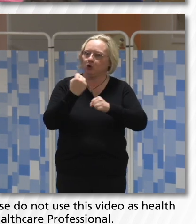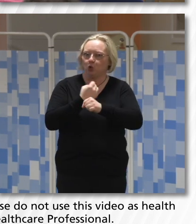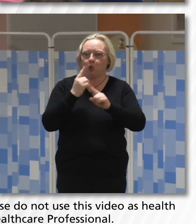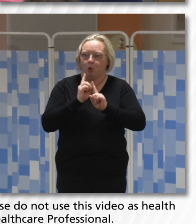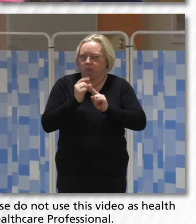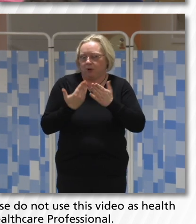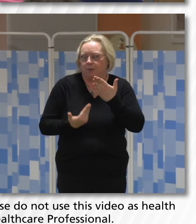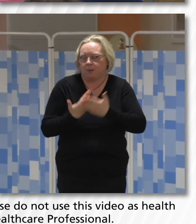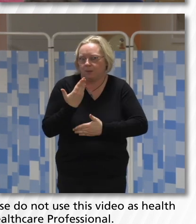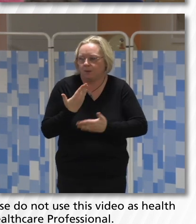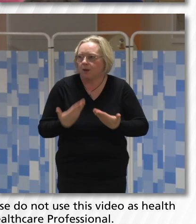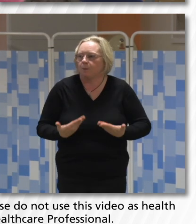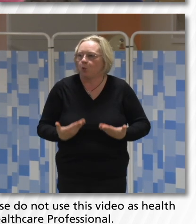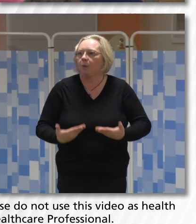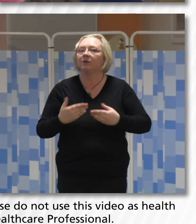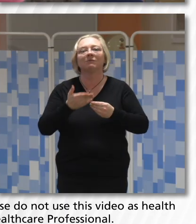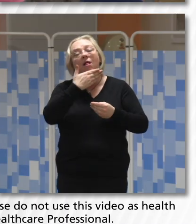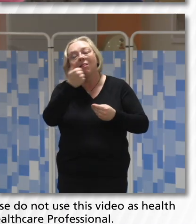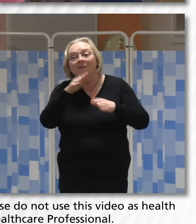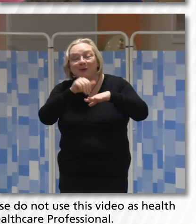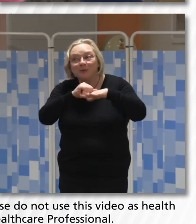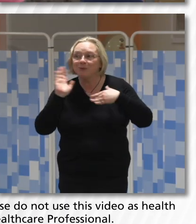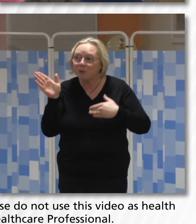on, and have a lovely Christmas, everyone.